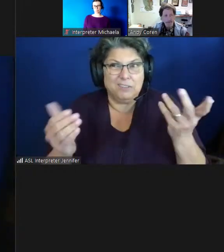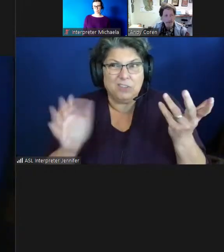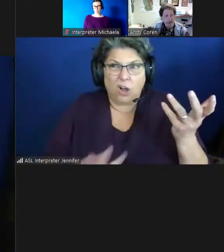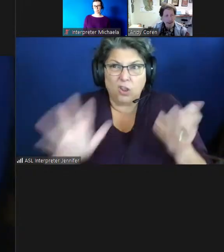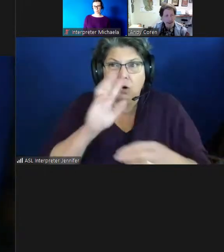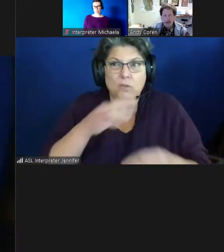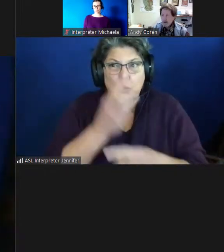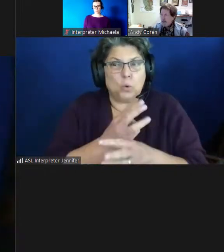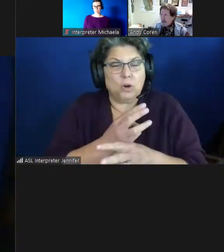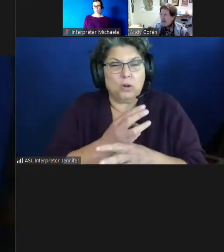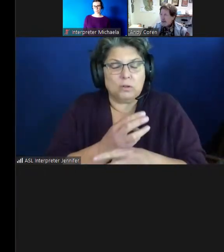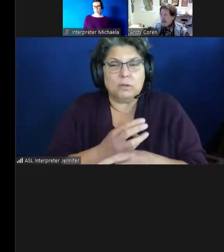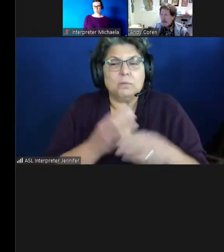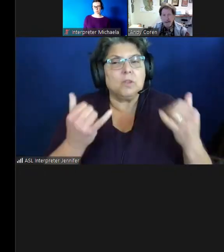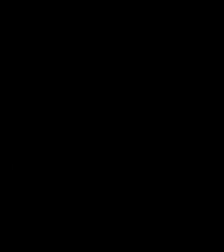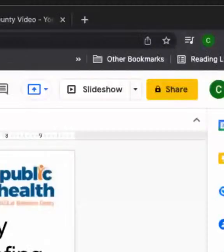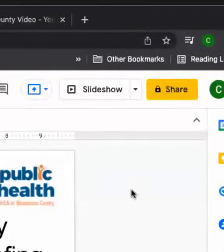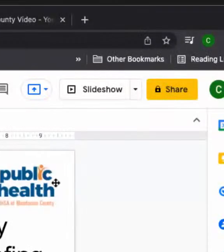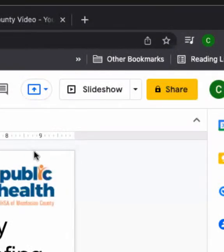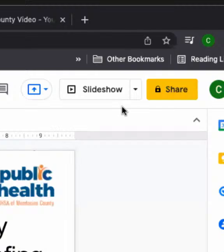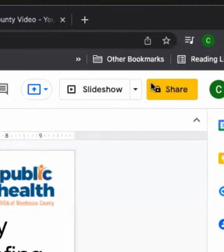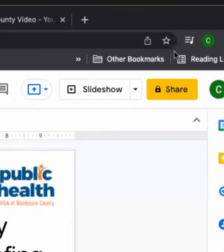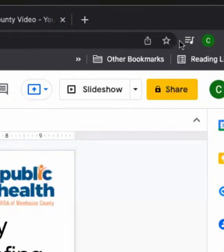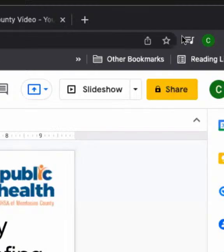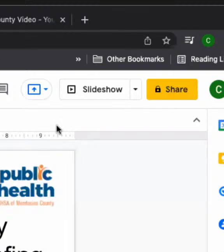Or the first slide?